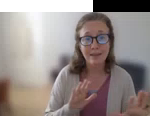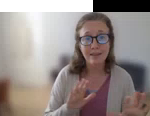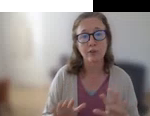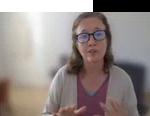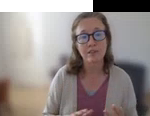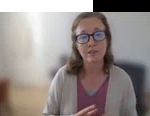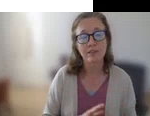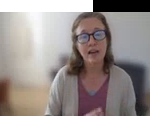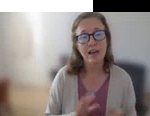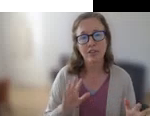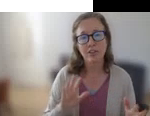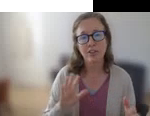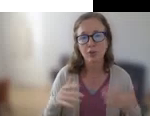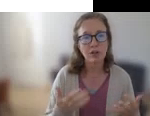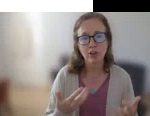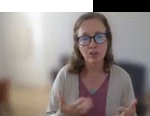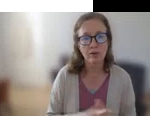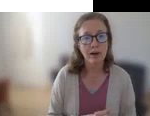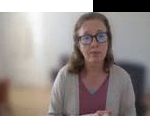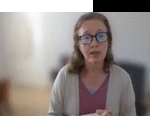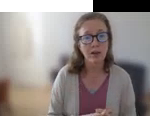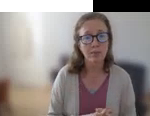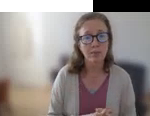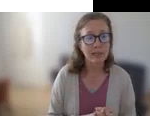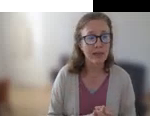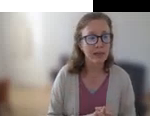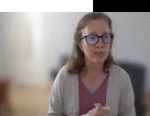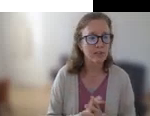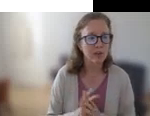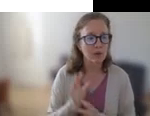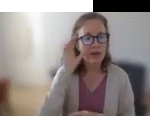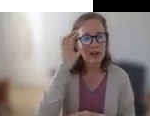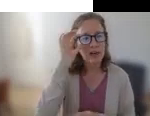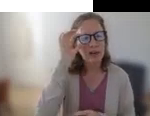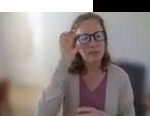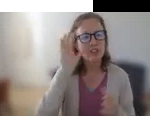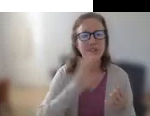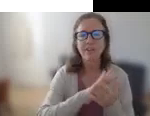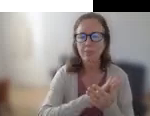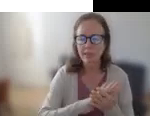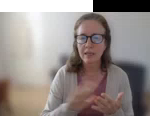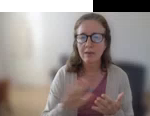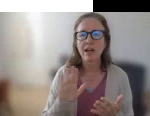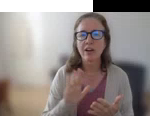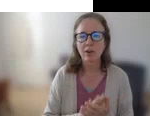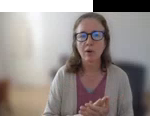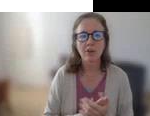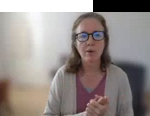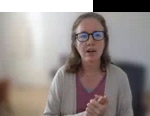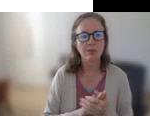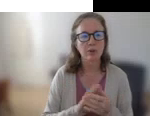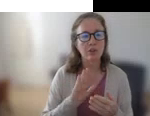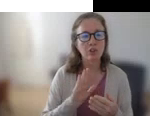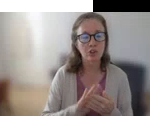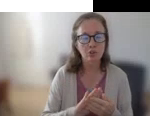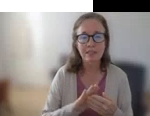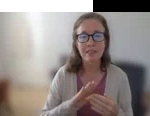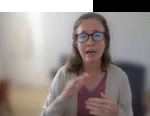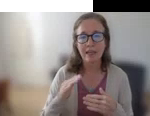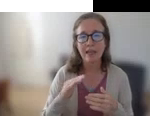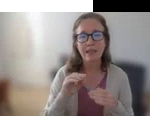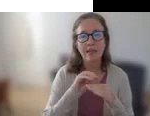not see those differences, and the screen readers may not be reading that. And so just having plain black font wherever possible.